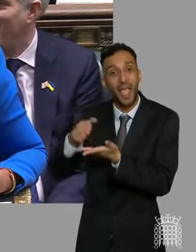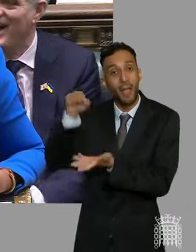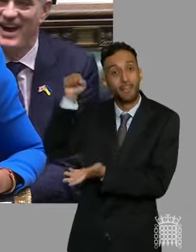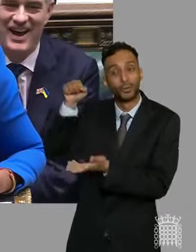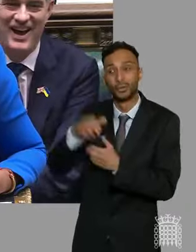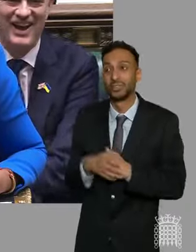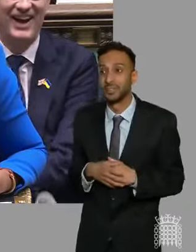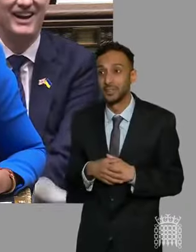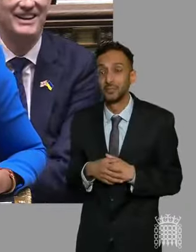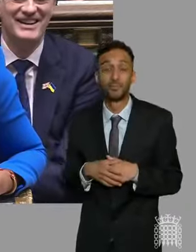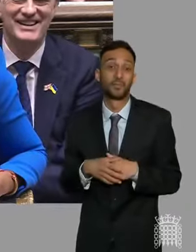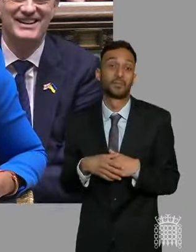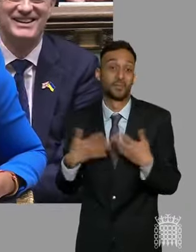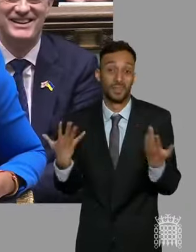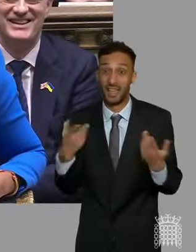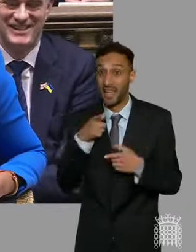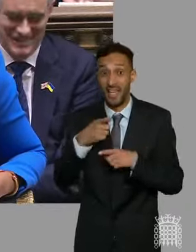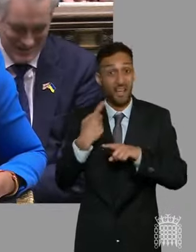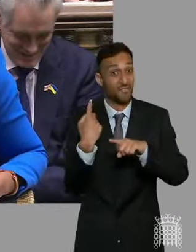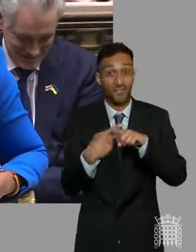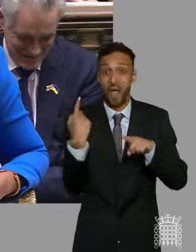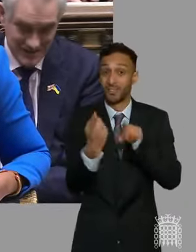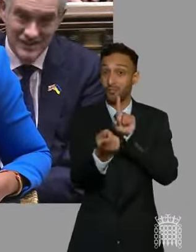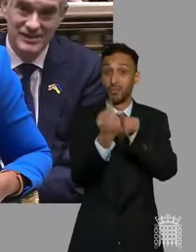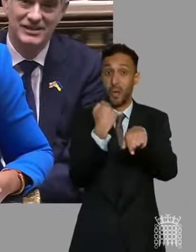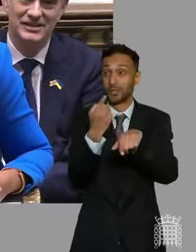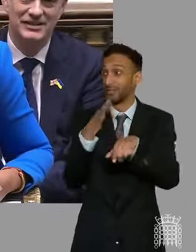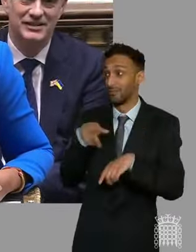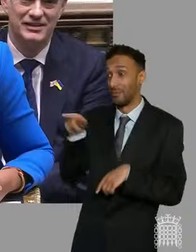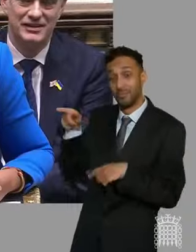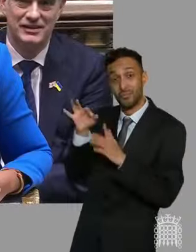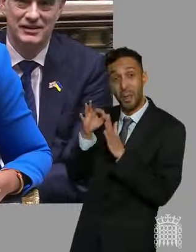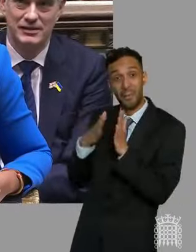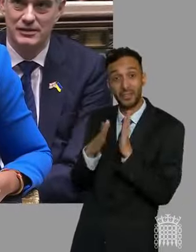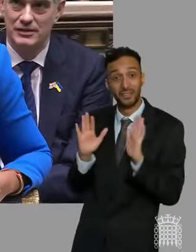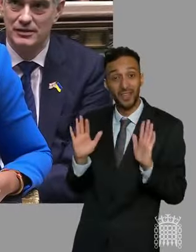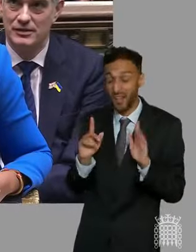Minister. However,